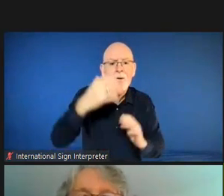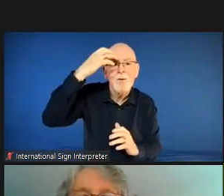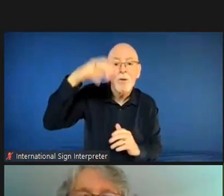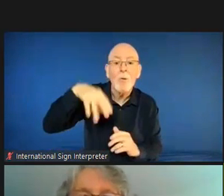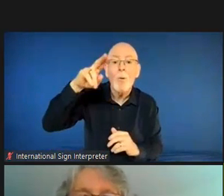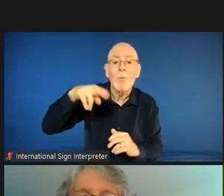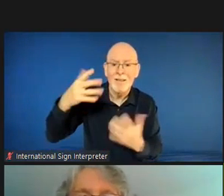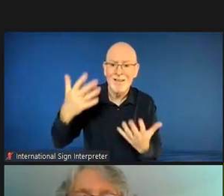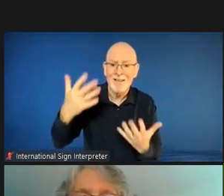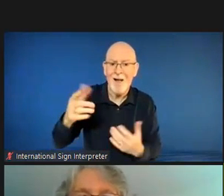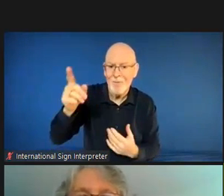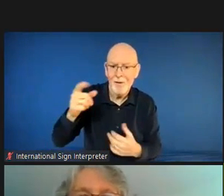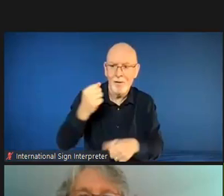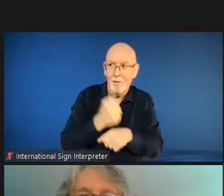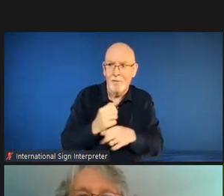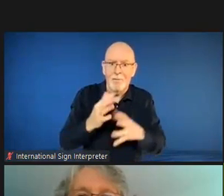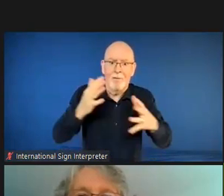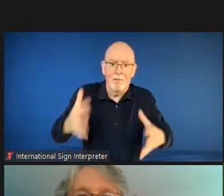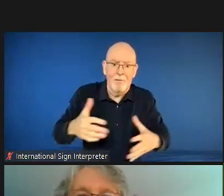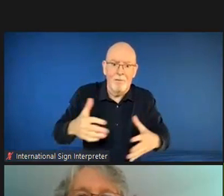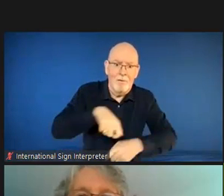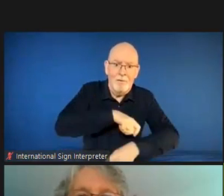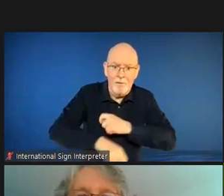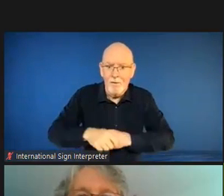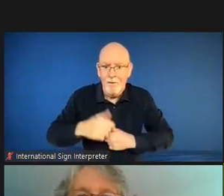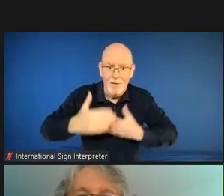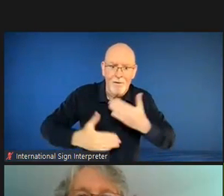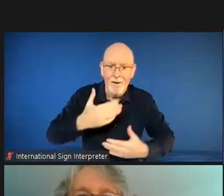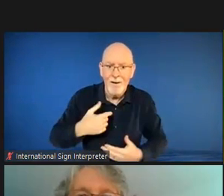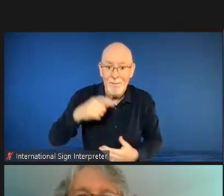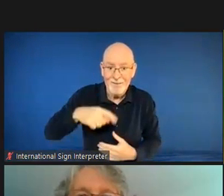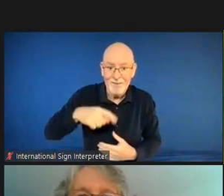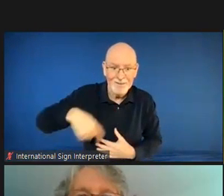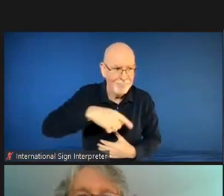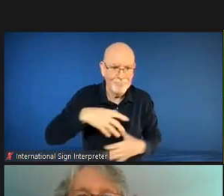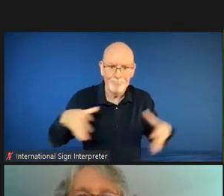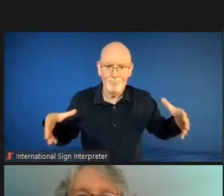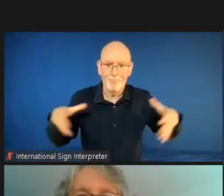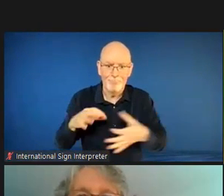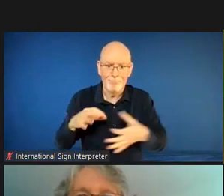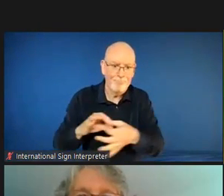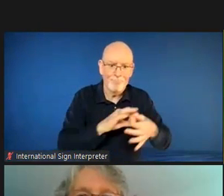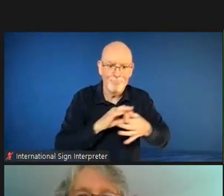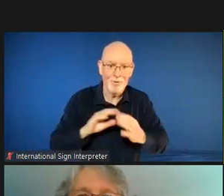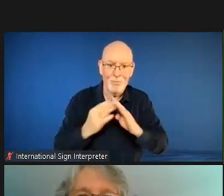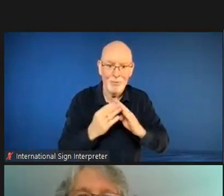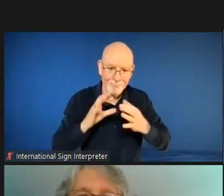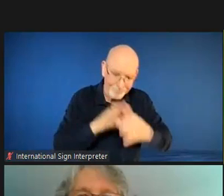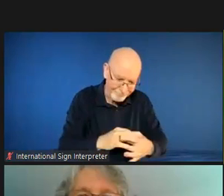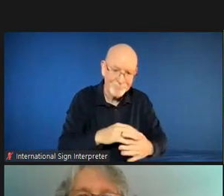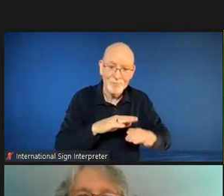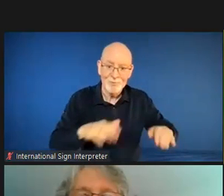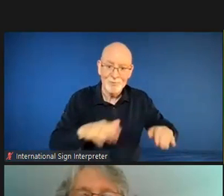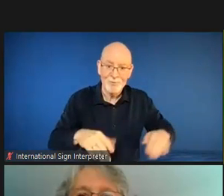a community for children with disabilities. Thanks so much, Penny. There's a question coming from